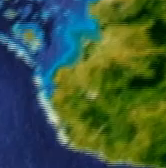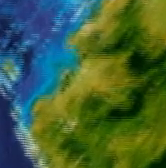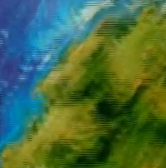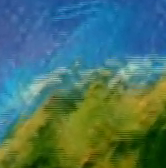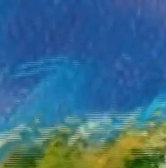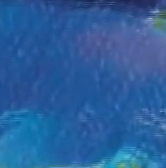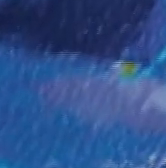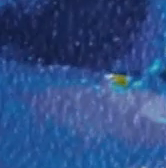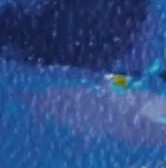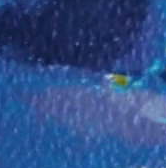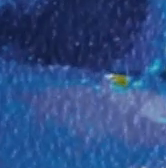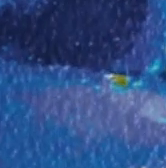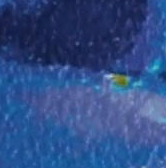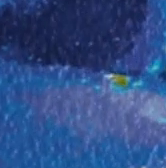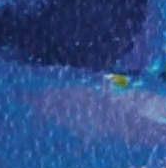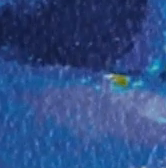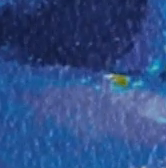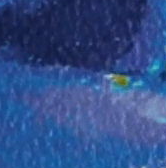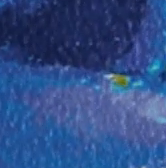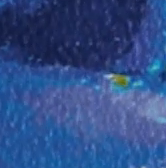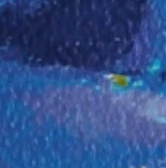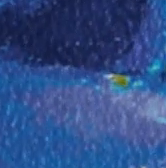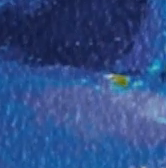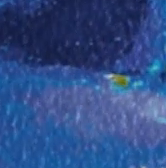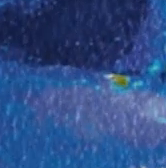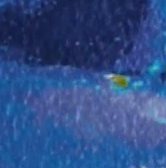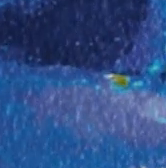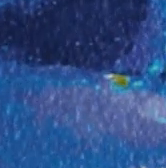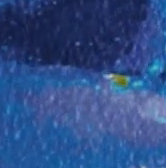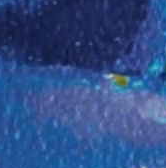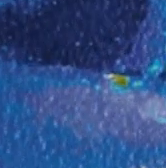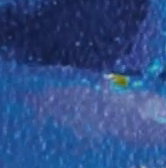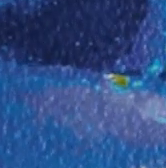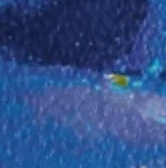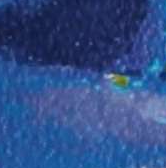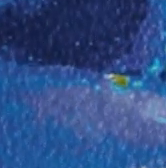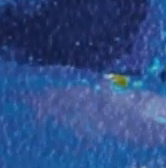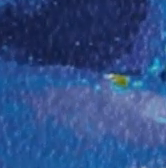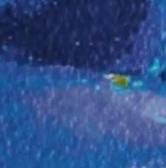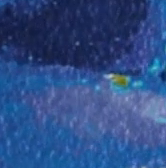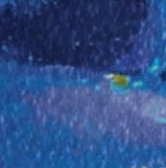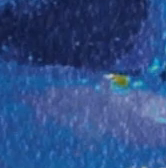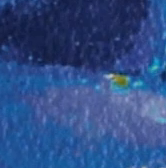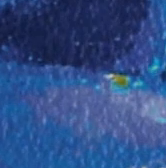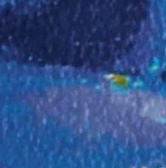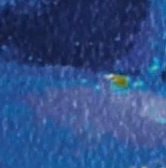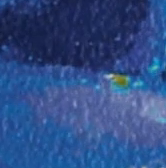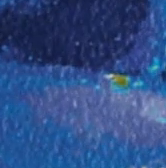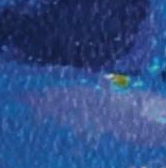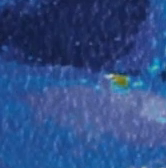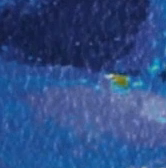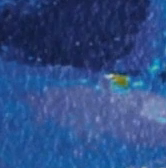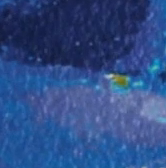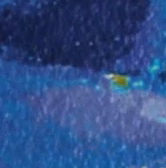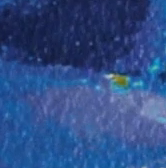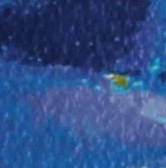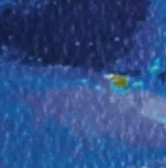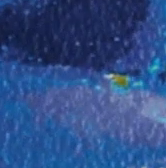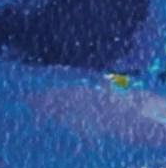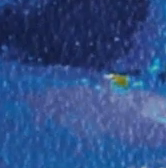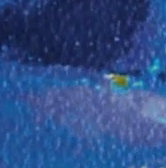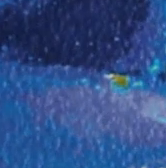thunderstorms. And up north, again with the cloudy periods, with afternoon and evening showers and more isolated